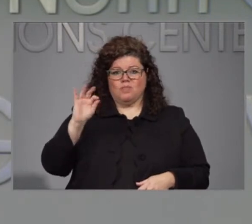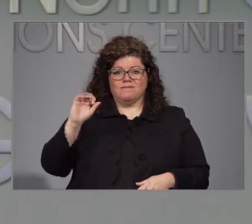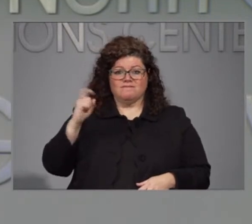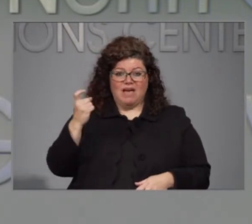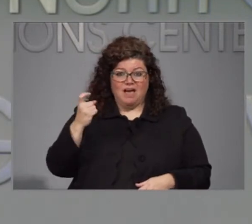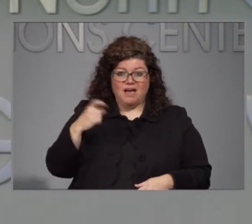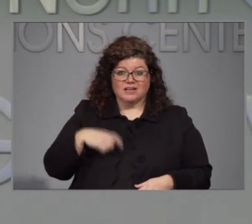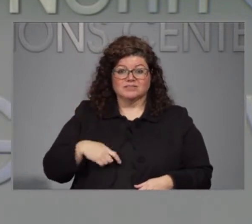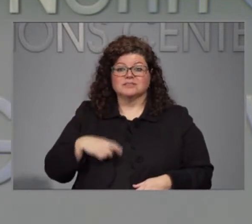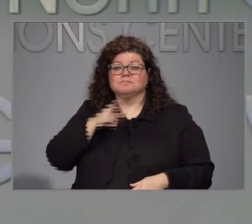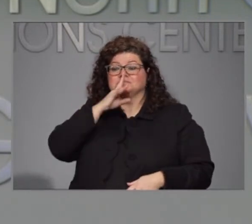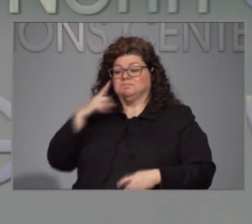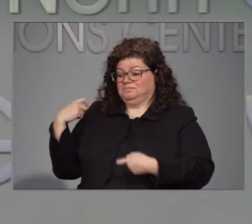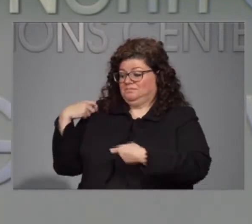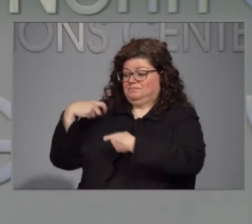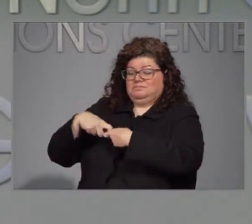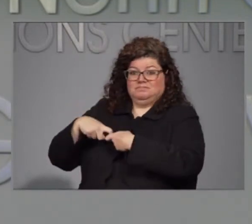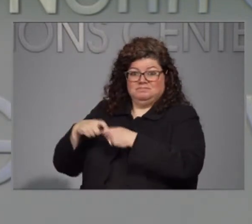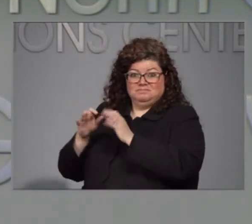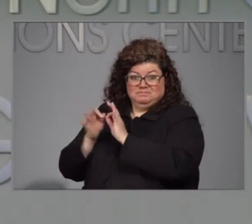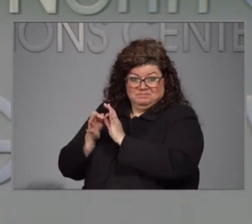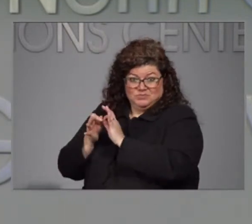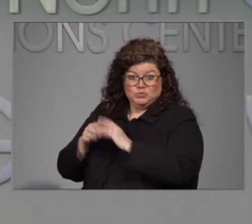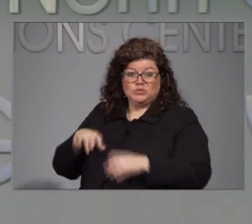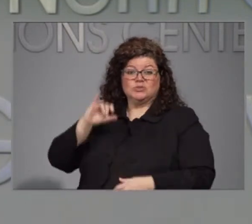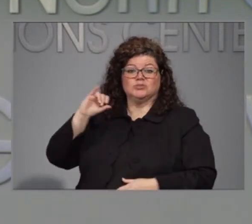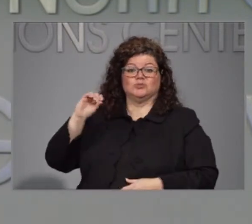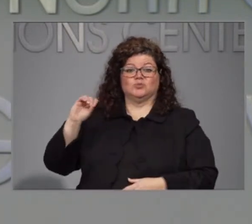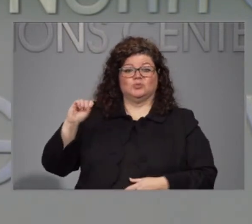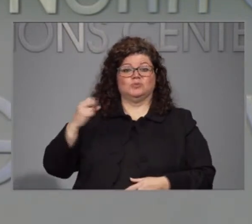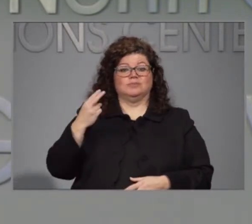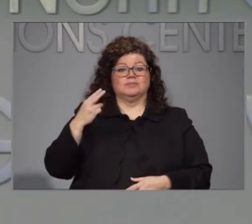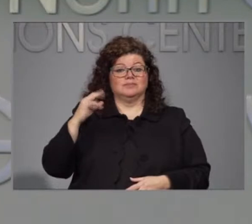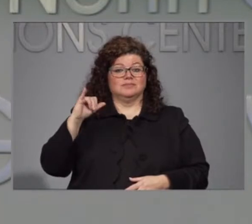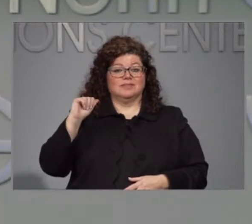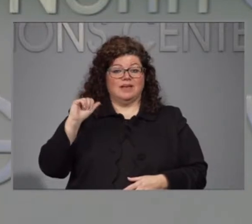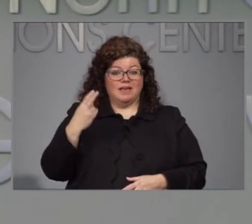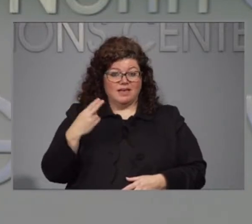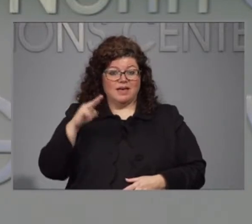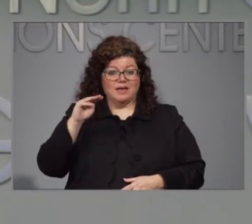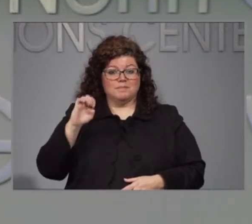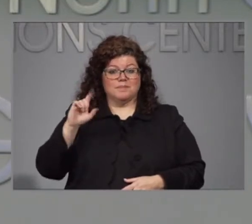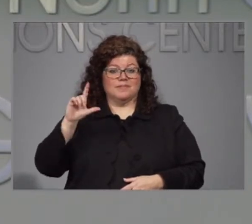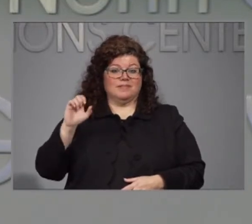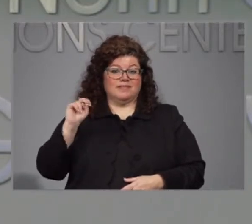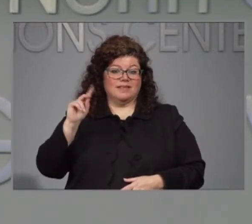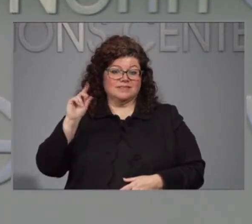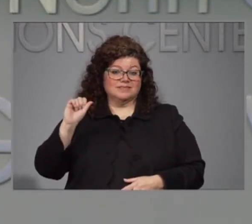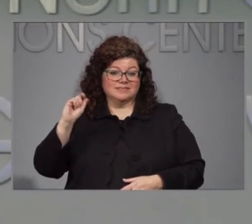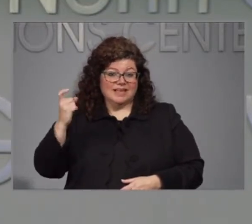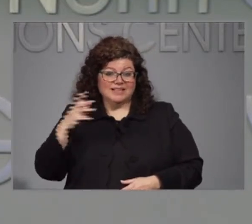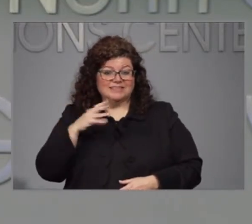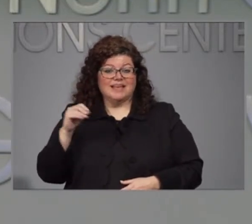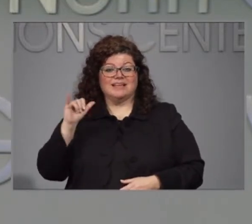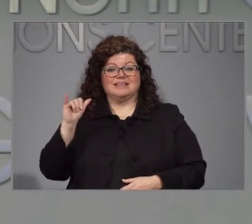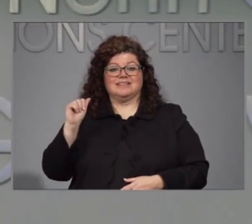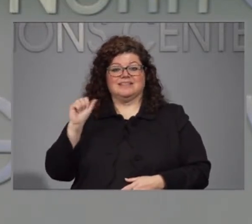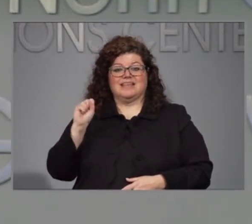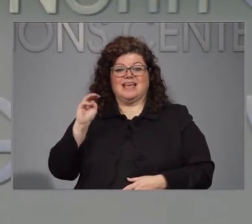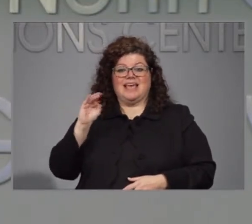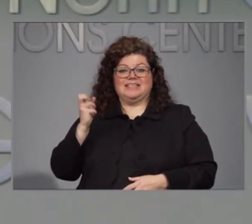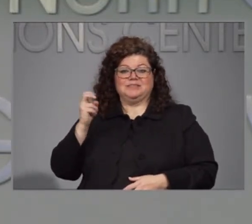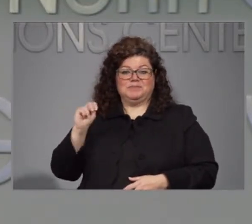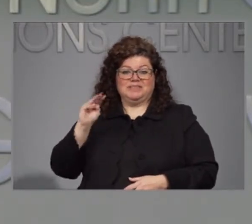scenes, Josiah Melendez and Jasmine Mativier are our Spanish language interpreters. And I see now we all also